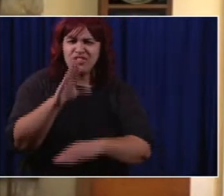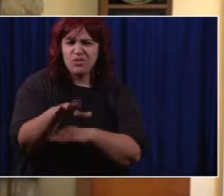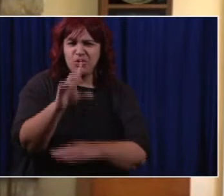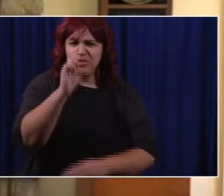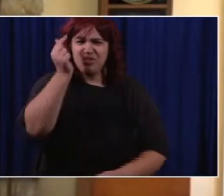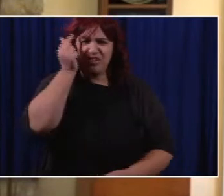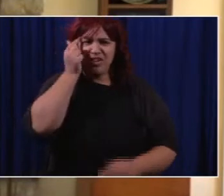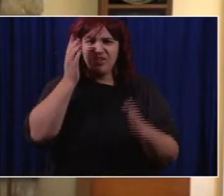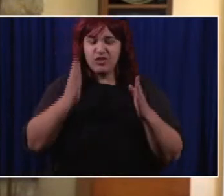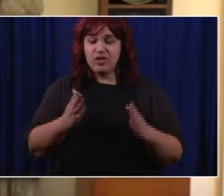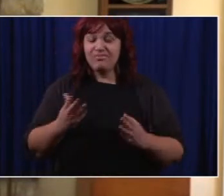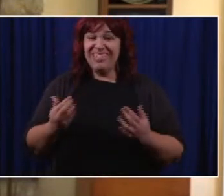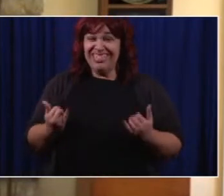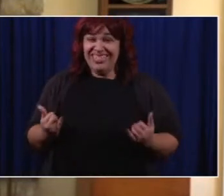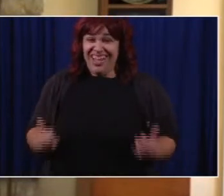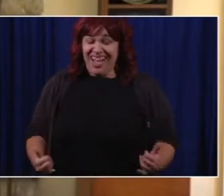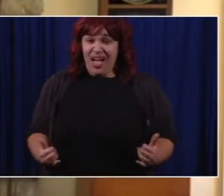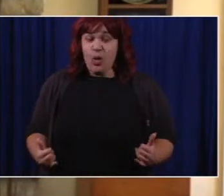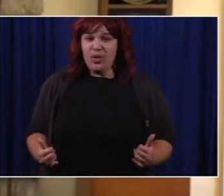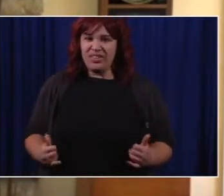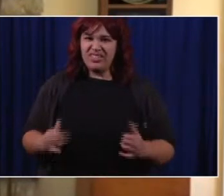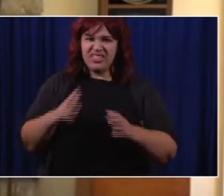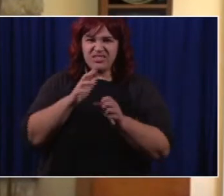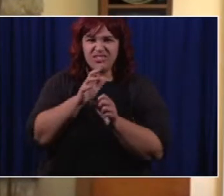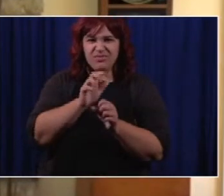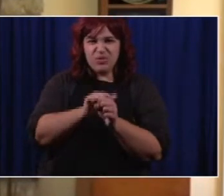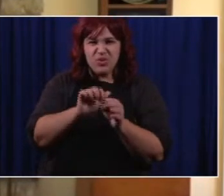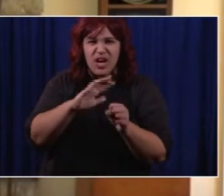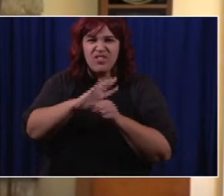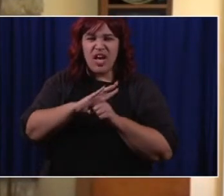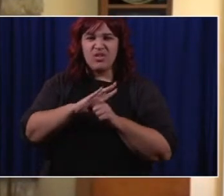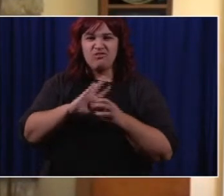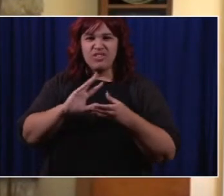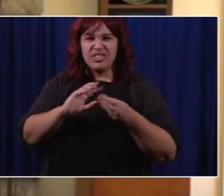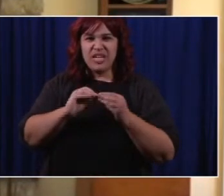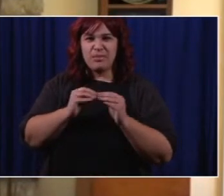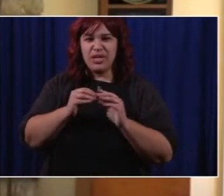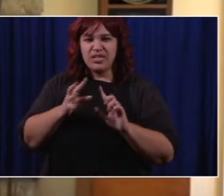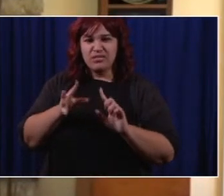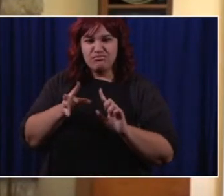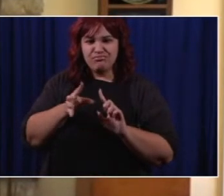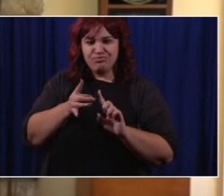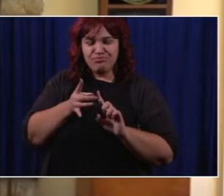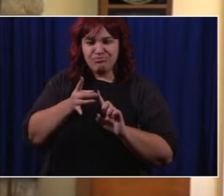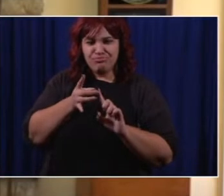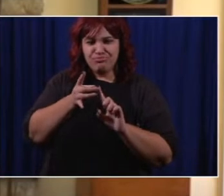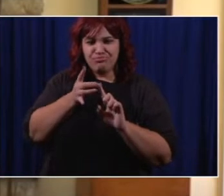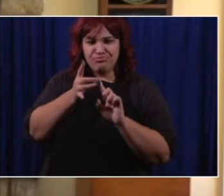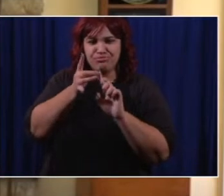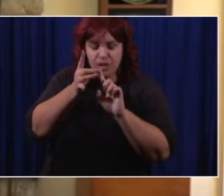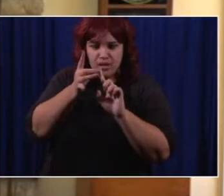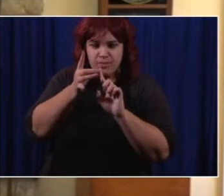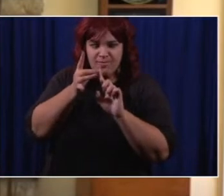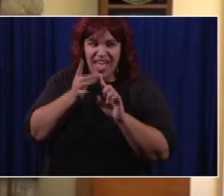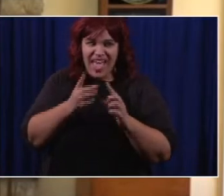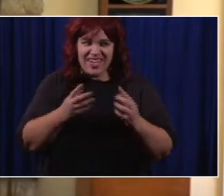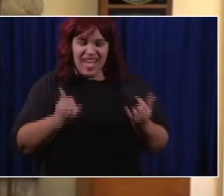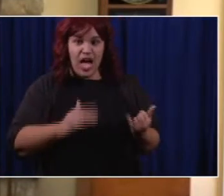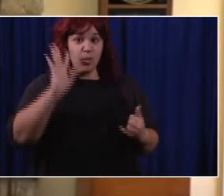this latest surge coming the coronavirus relief fund dollars from the federal government are expiring in the next several